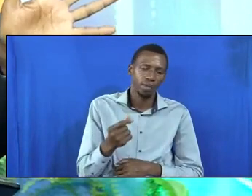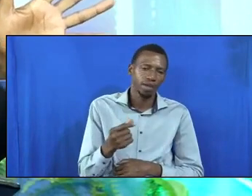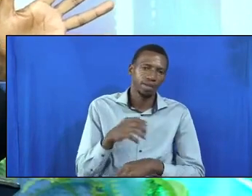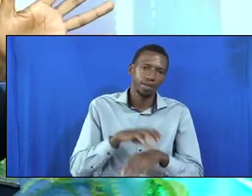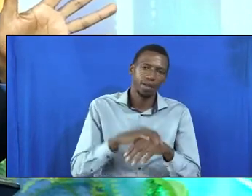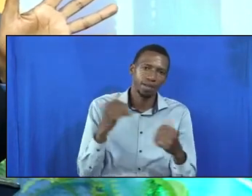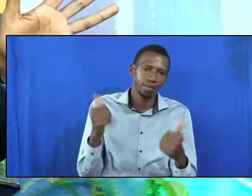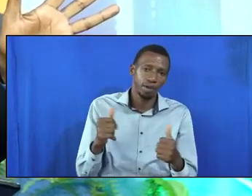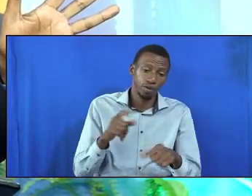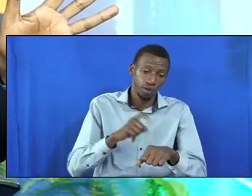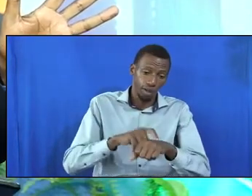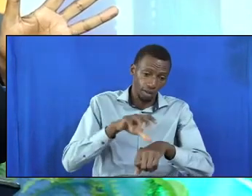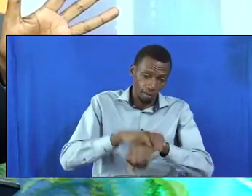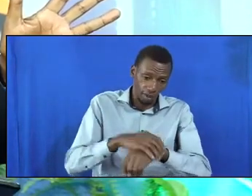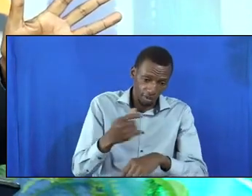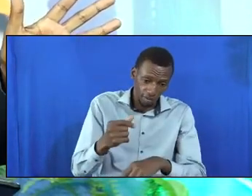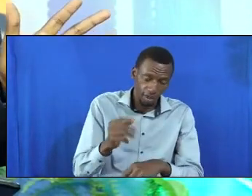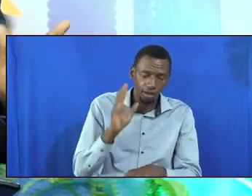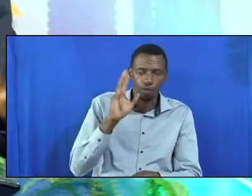when it's possible.